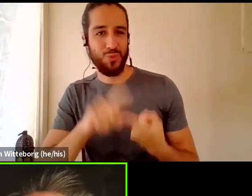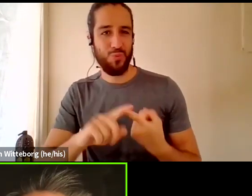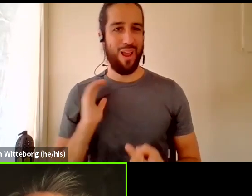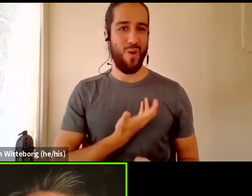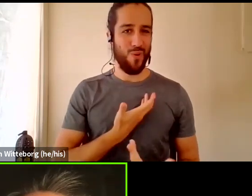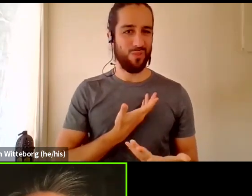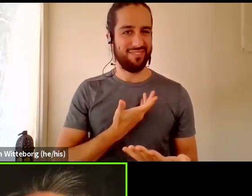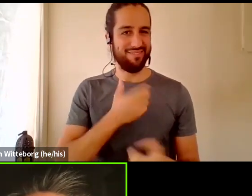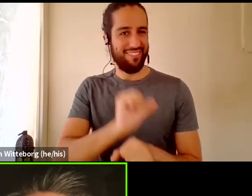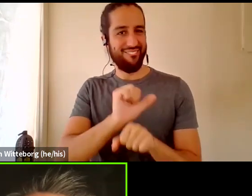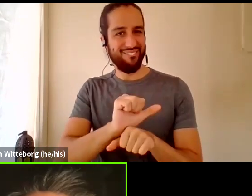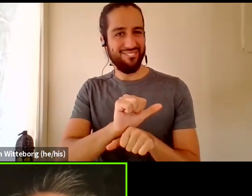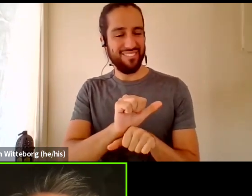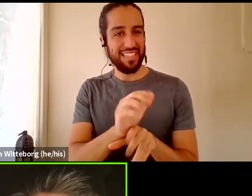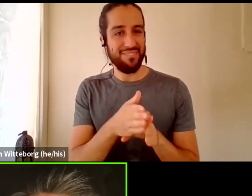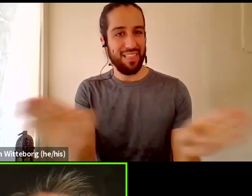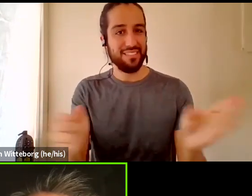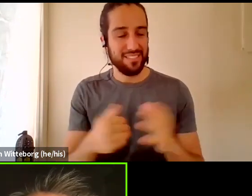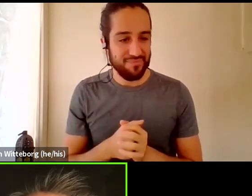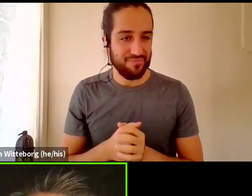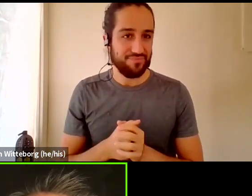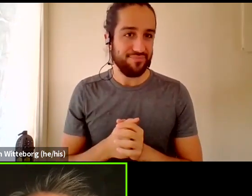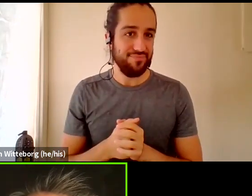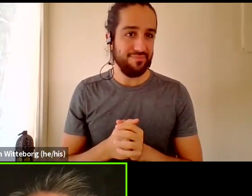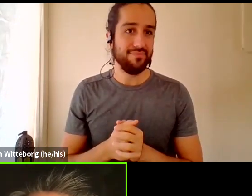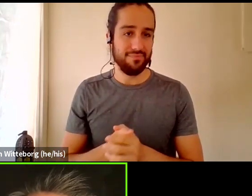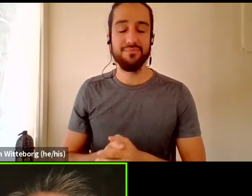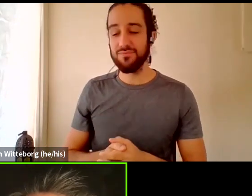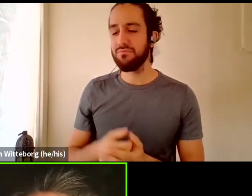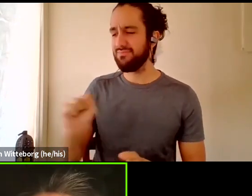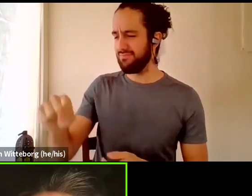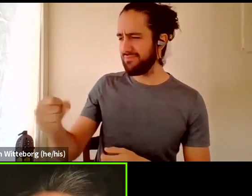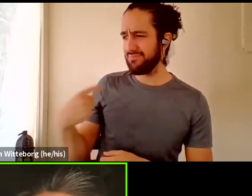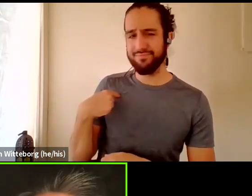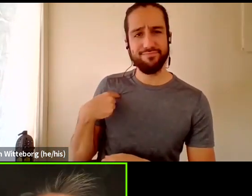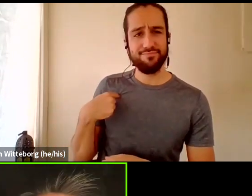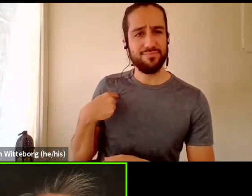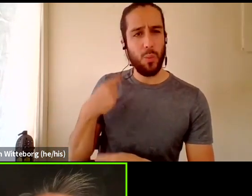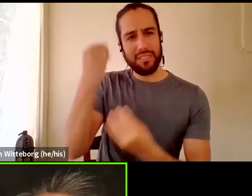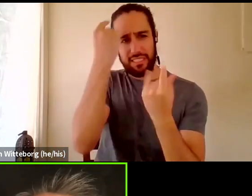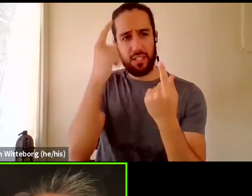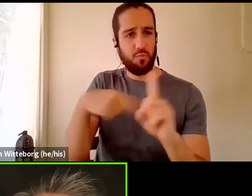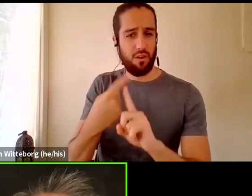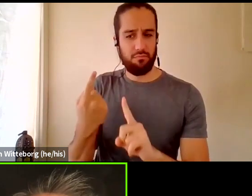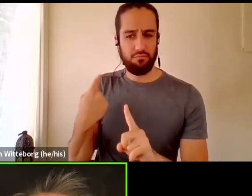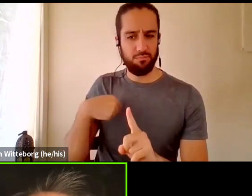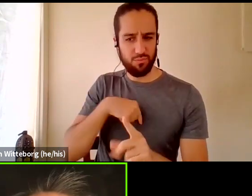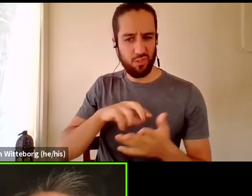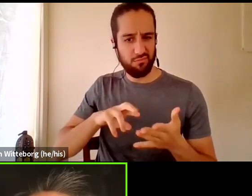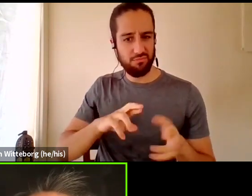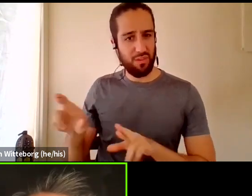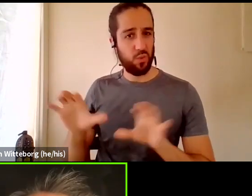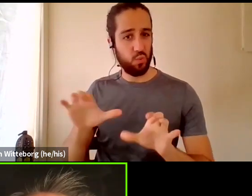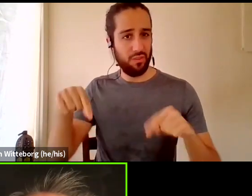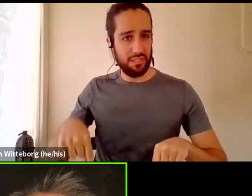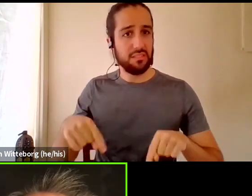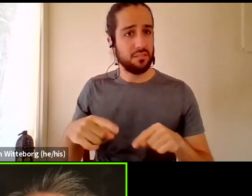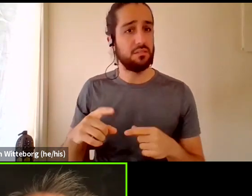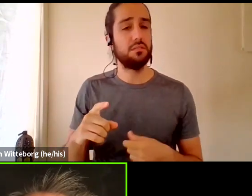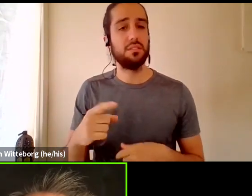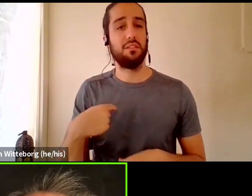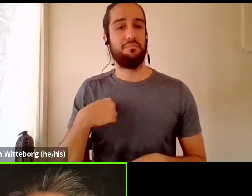Yeah, I agree. You know, I was thinking about when I was getting ready to do this, I was thinking that one of the things that I've always done when I've gone